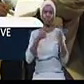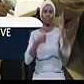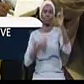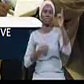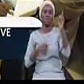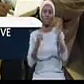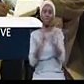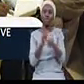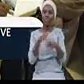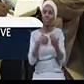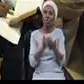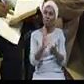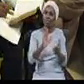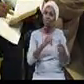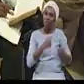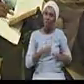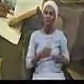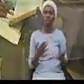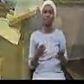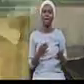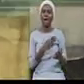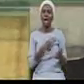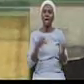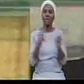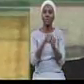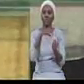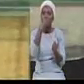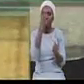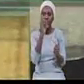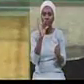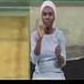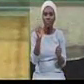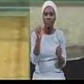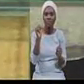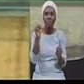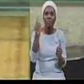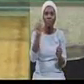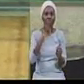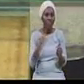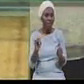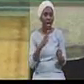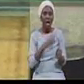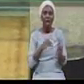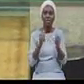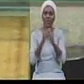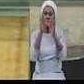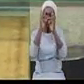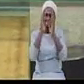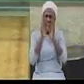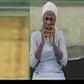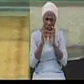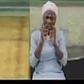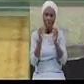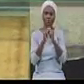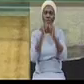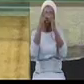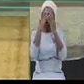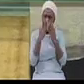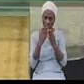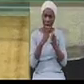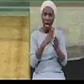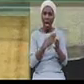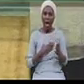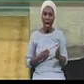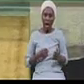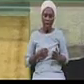heart, and with fasting, and with weeping, and with mourning, and rend your